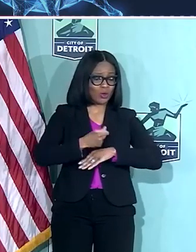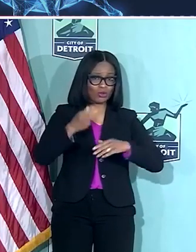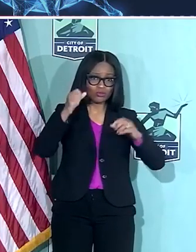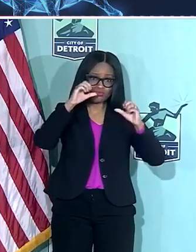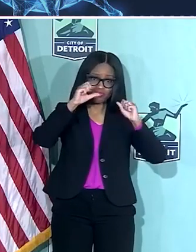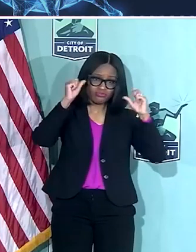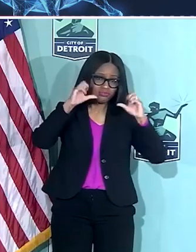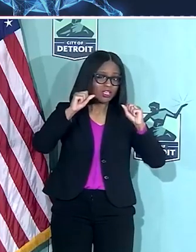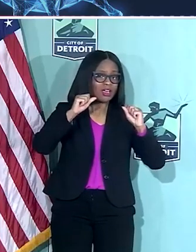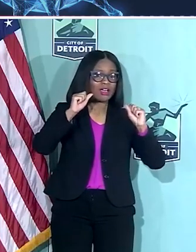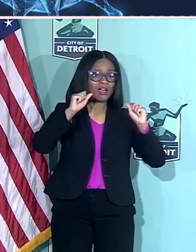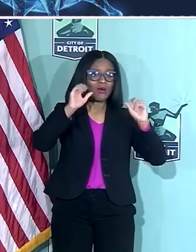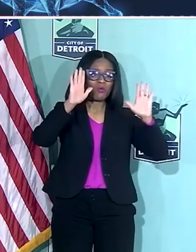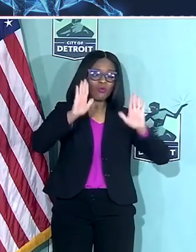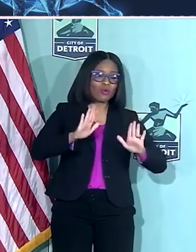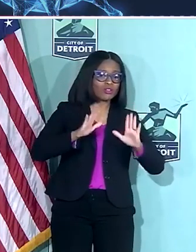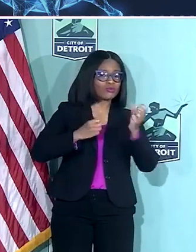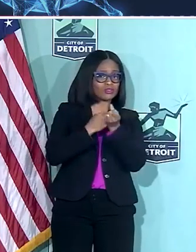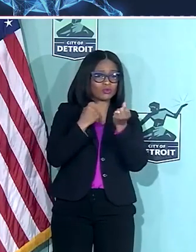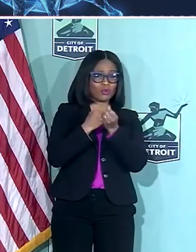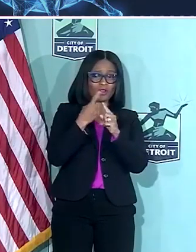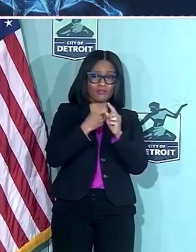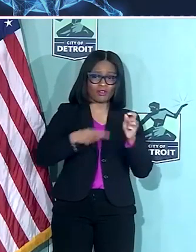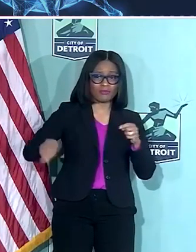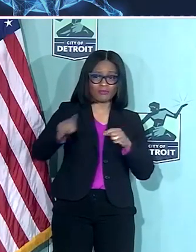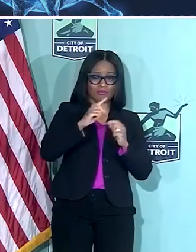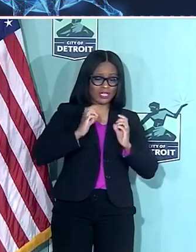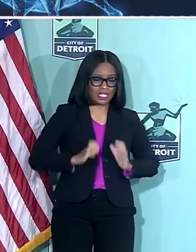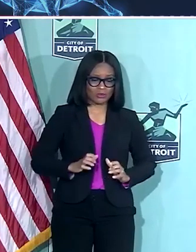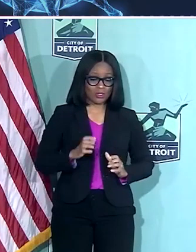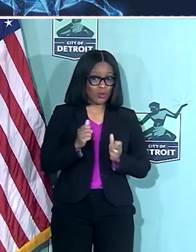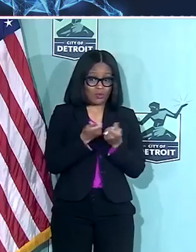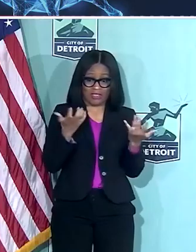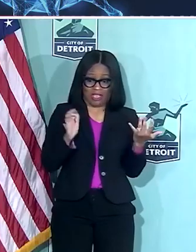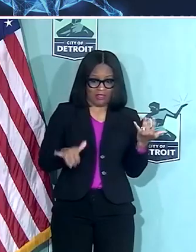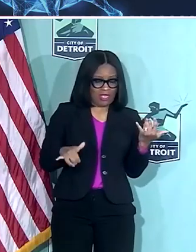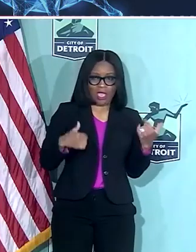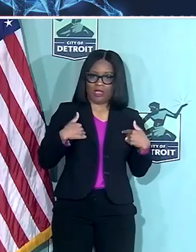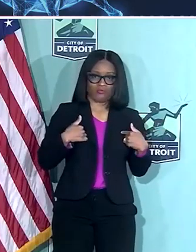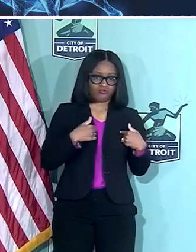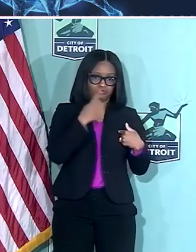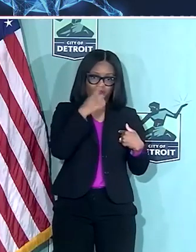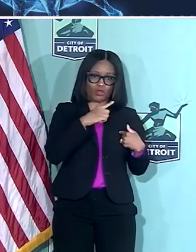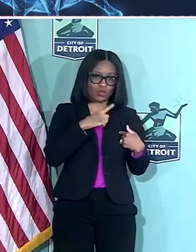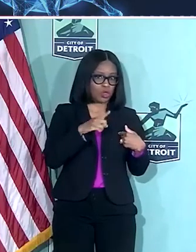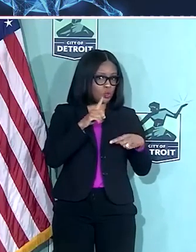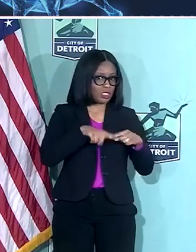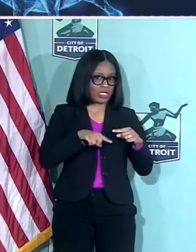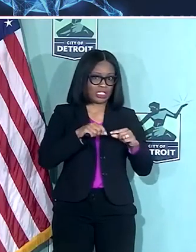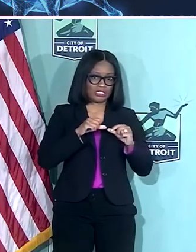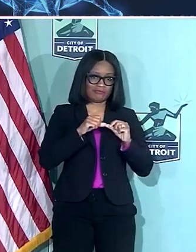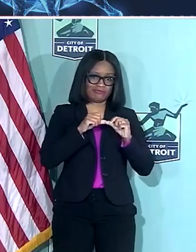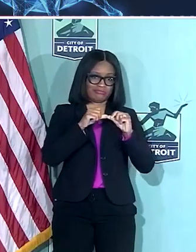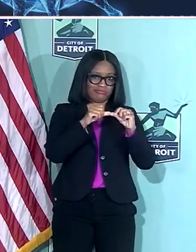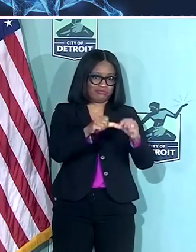And without the support of our customers, we would definitely not be able to stay in business or be in business